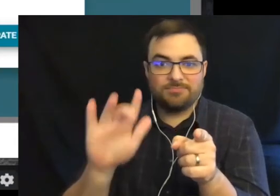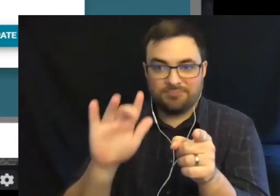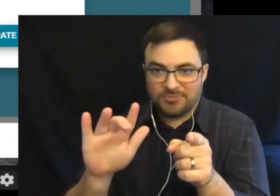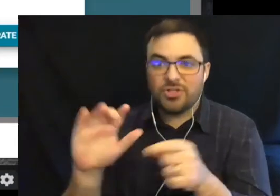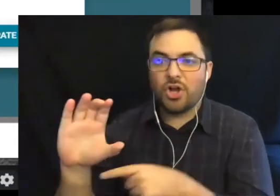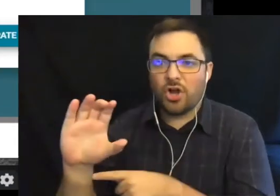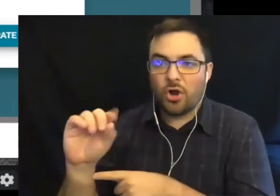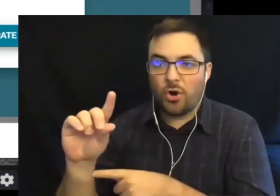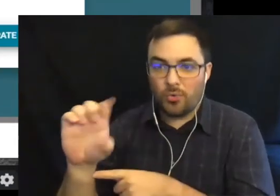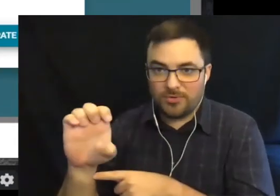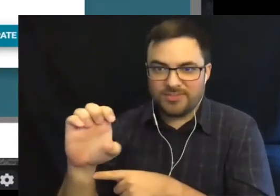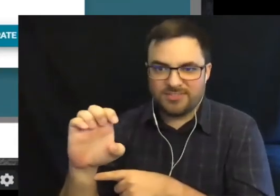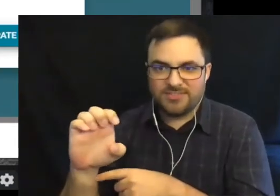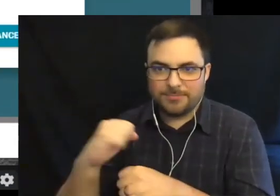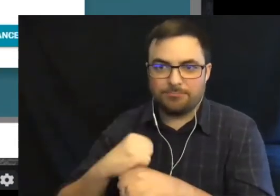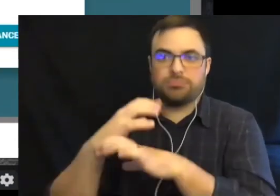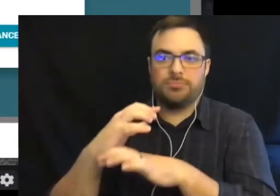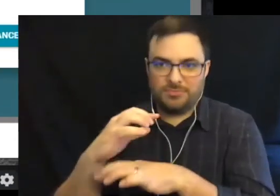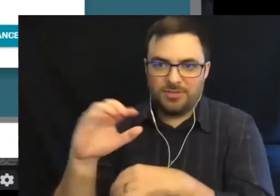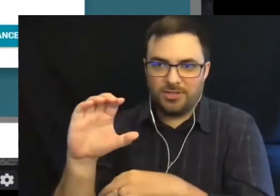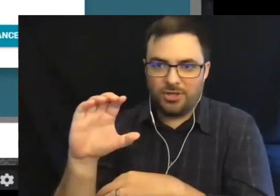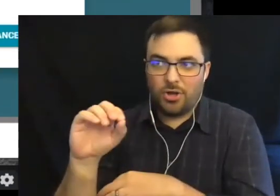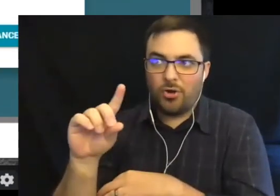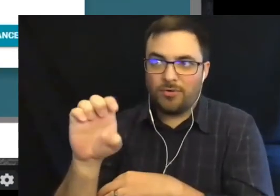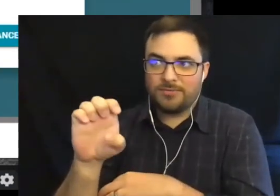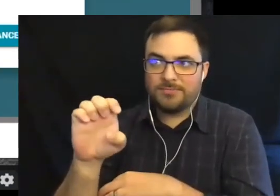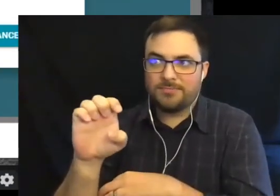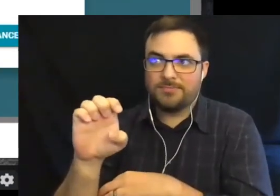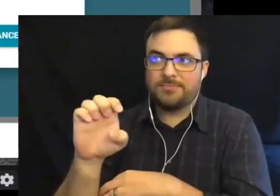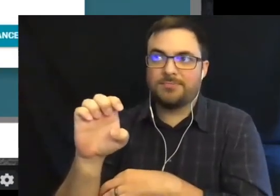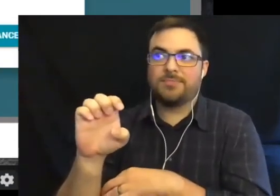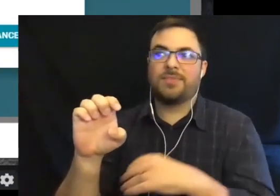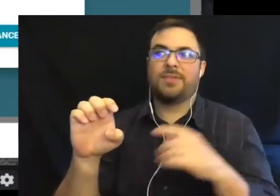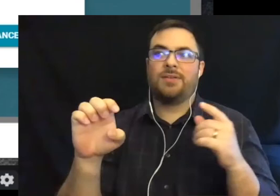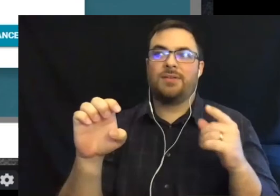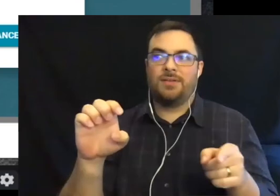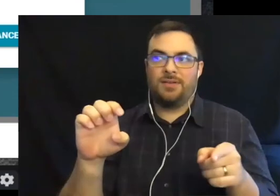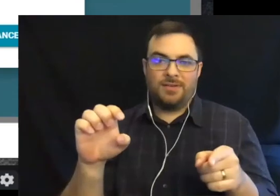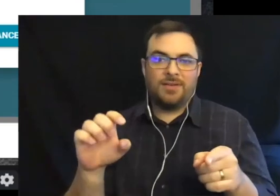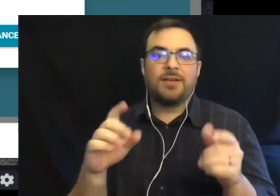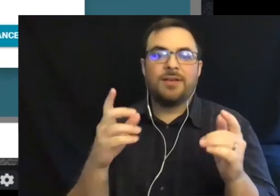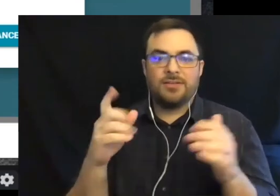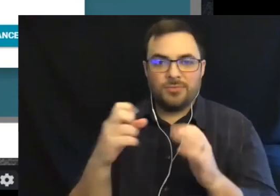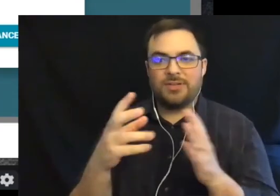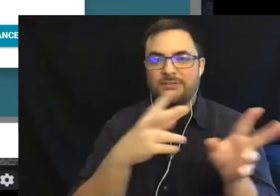make a special code that's only active for about 5 minutes, but you copy this, and then you would paste it.